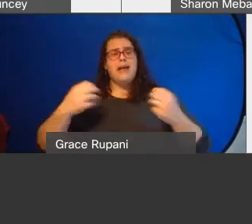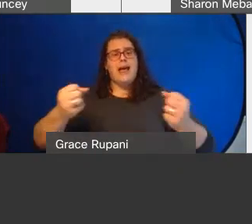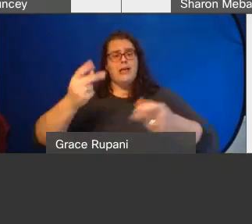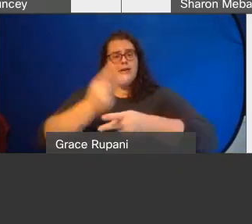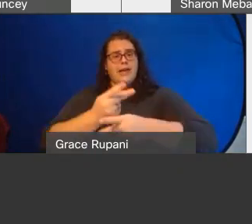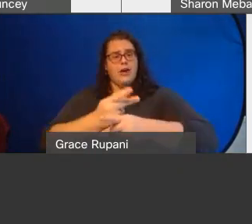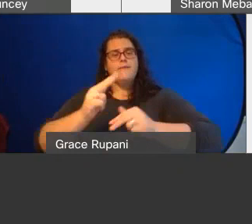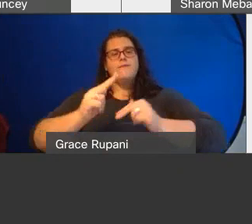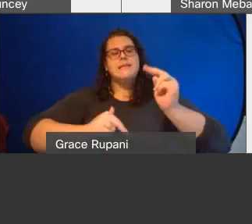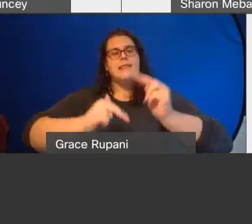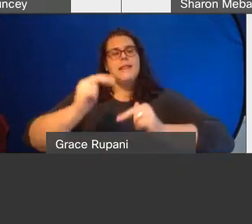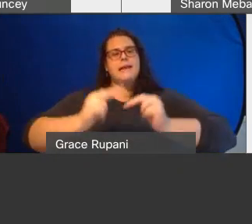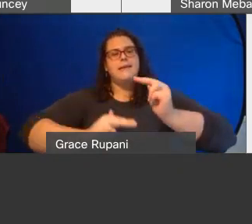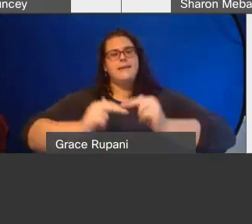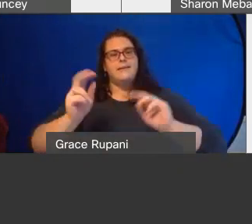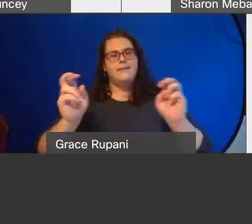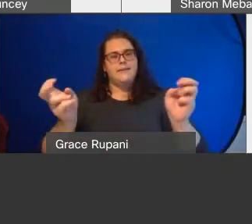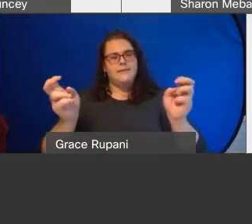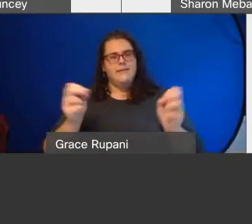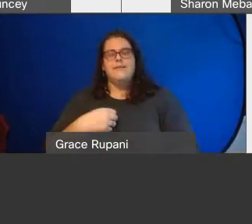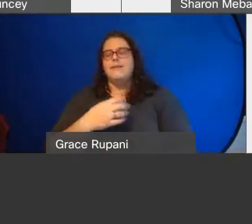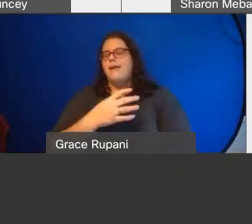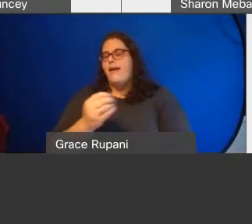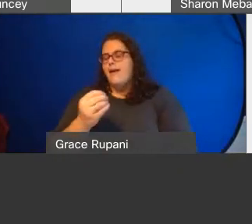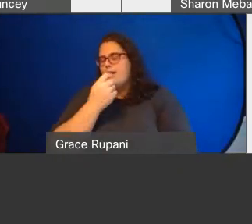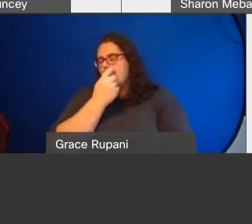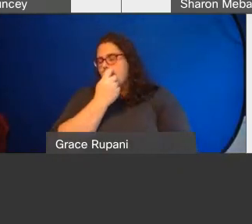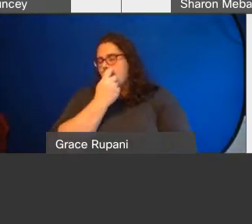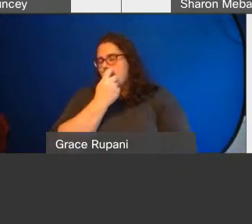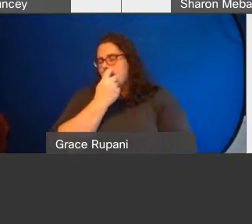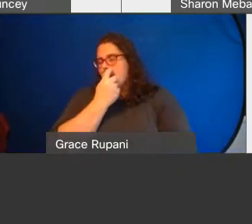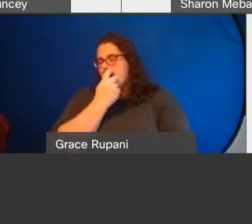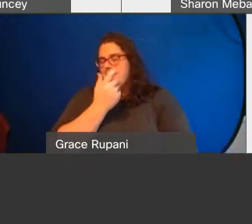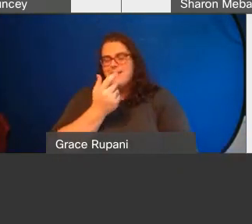facilities, and it also talks about